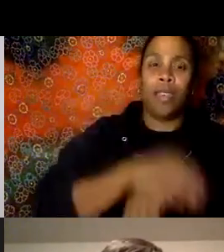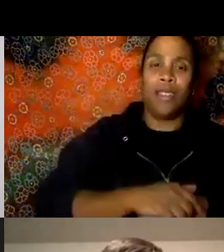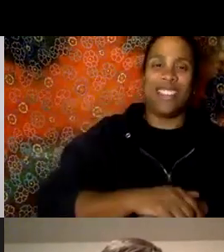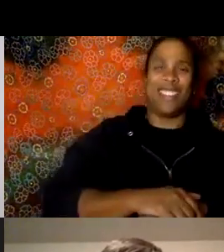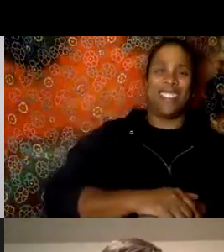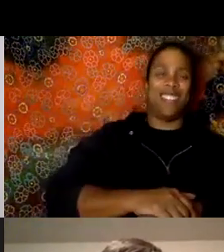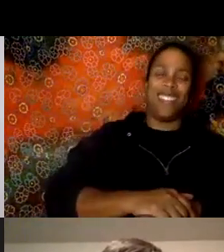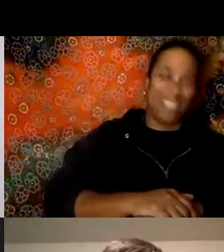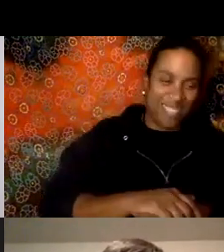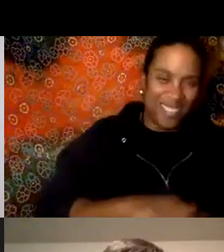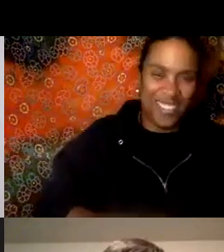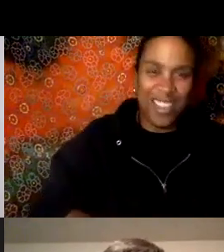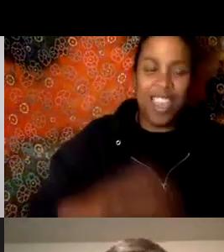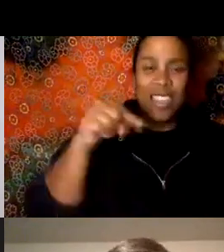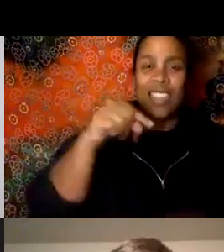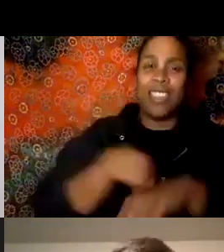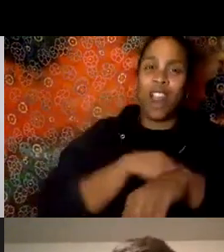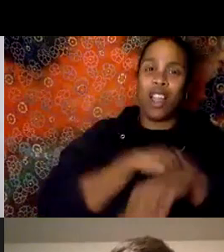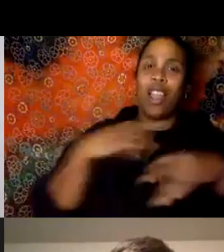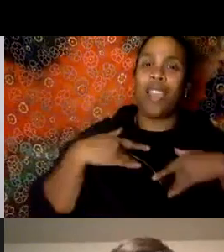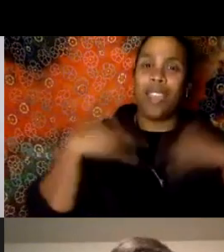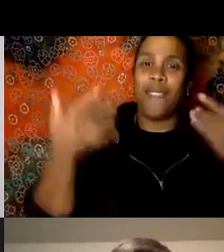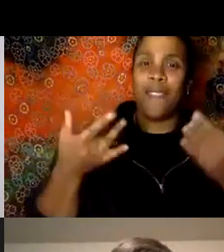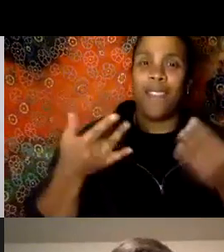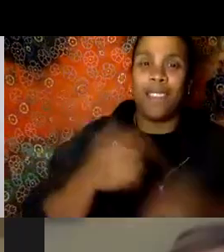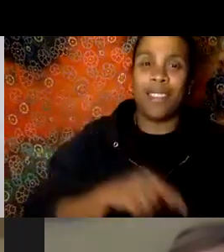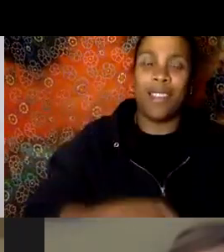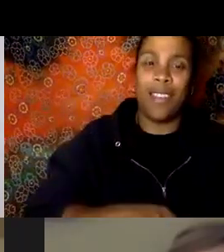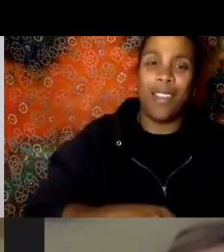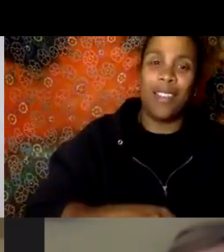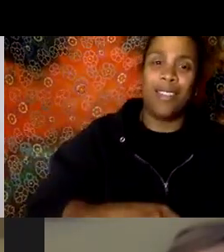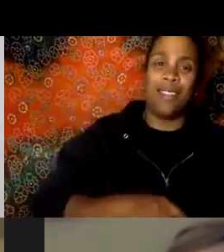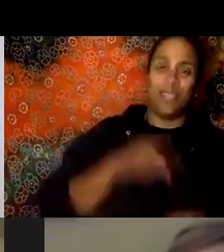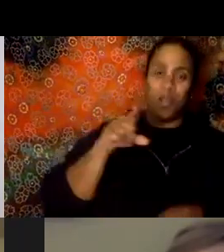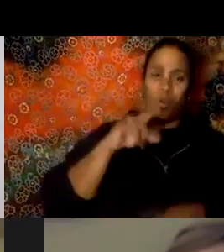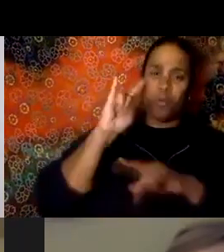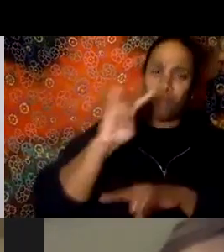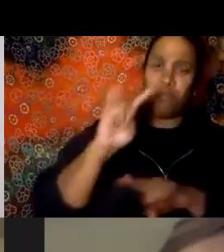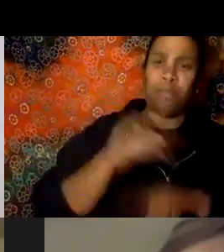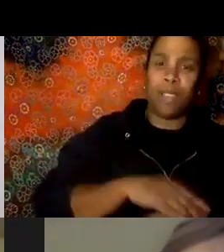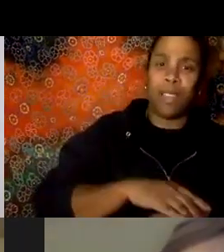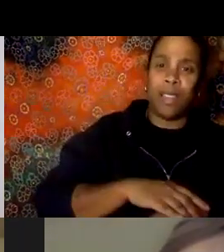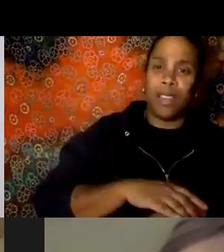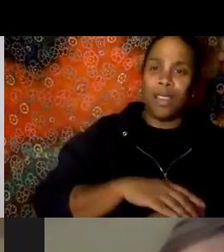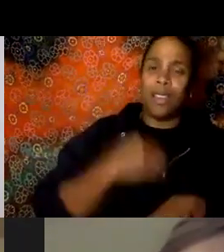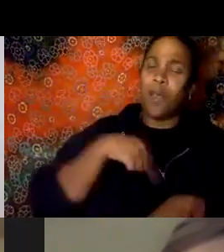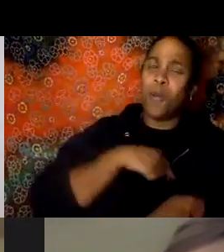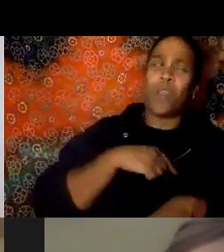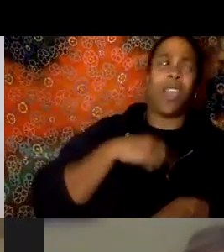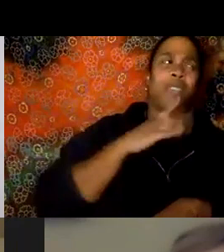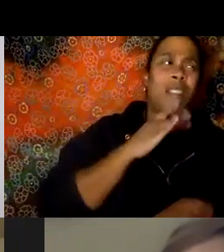This is a long event. So you are a rock star. And we sure talk a lot.